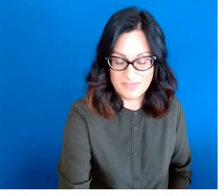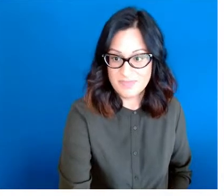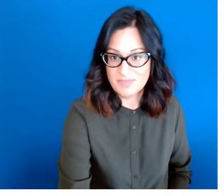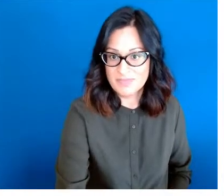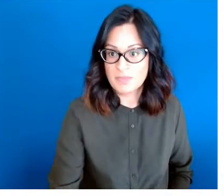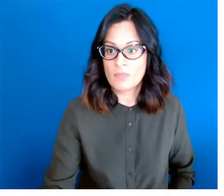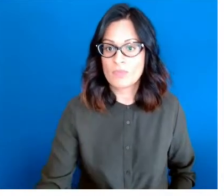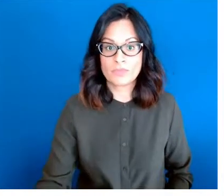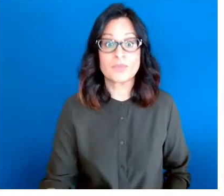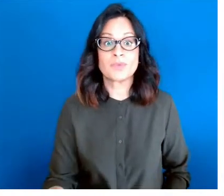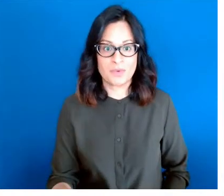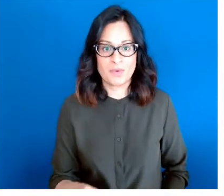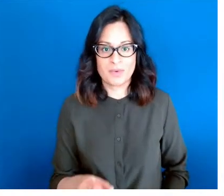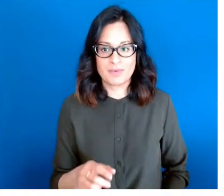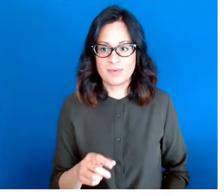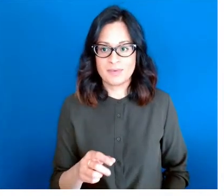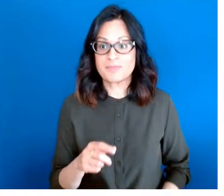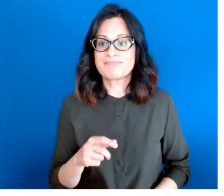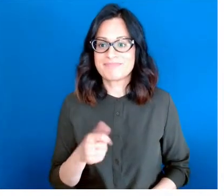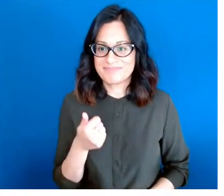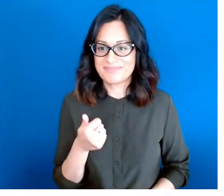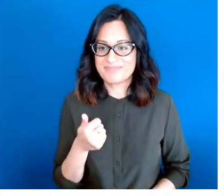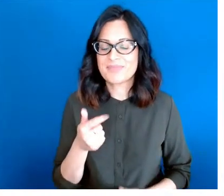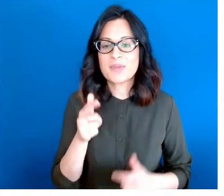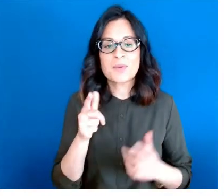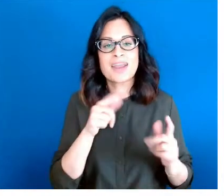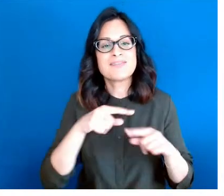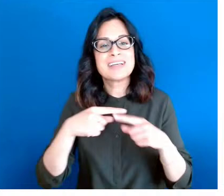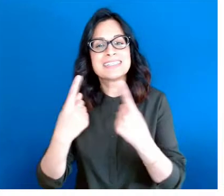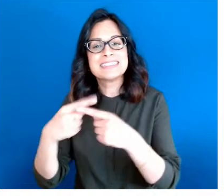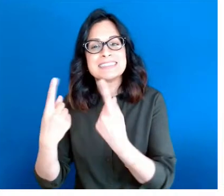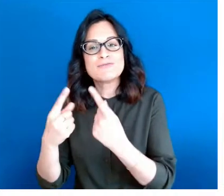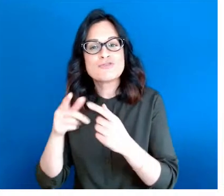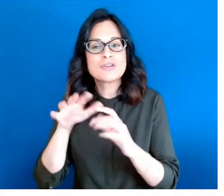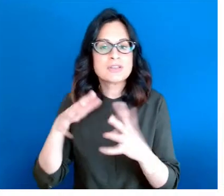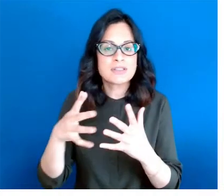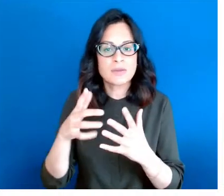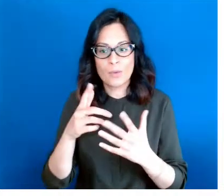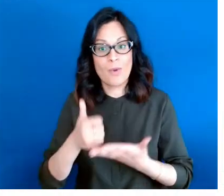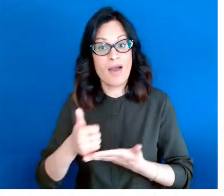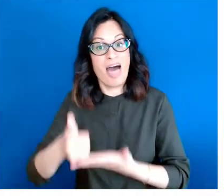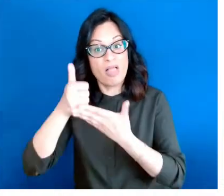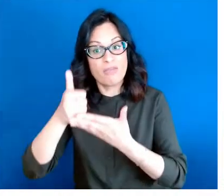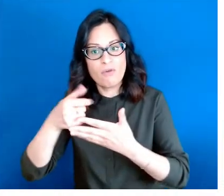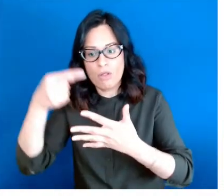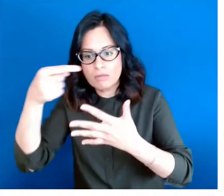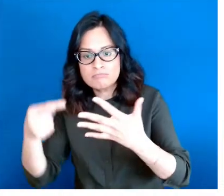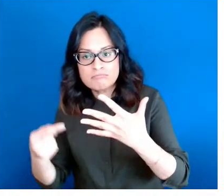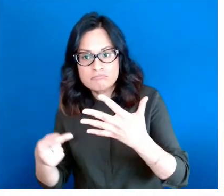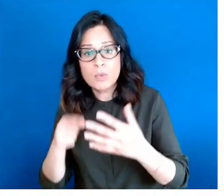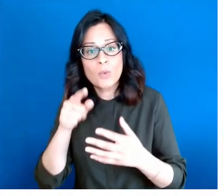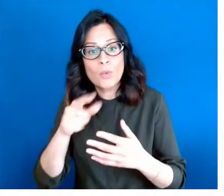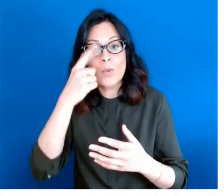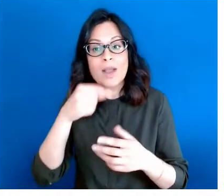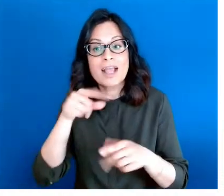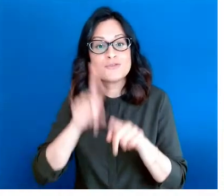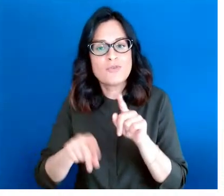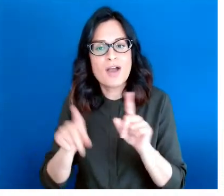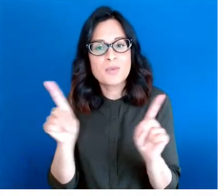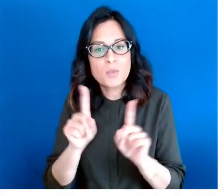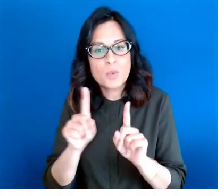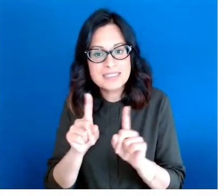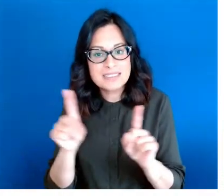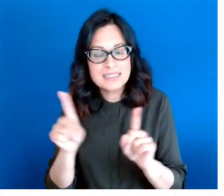rhinorrhea. Ipratropium, bromide spray may be helpful. You can try